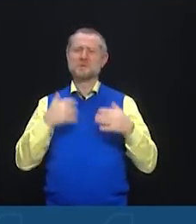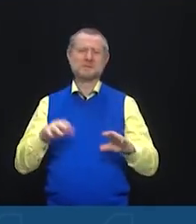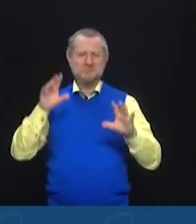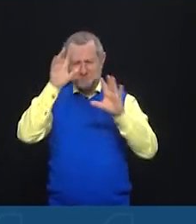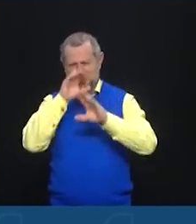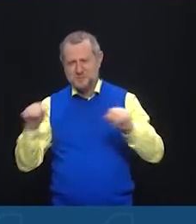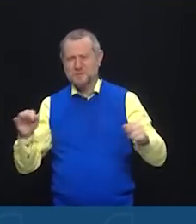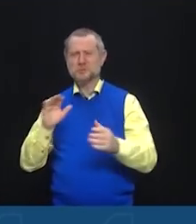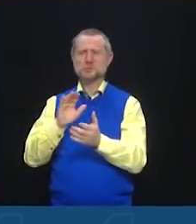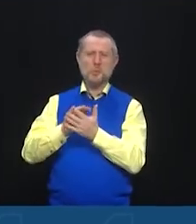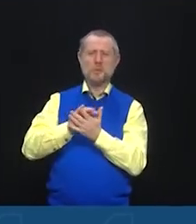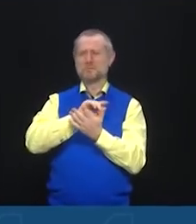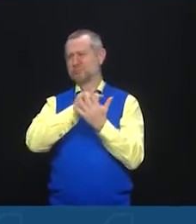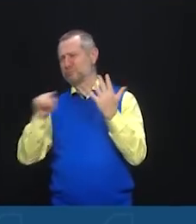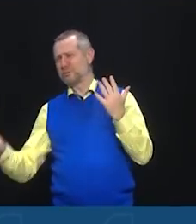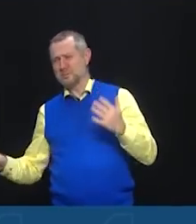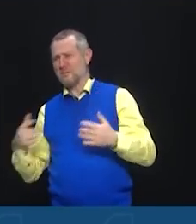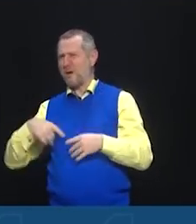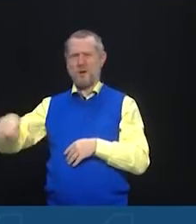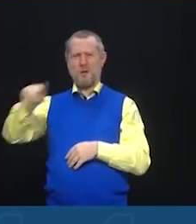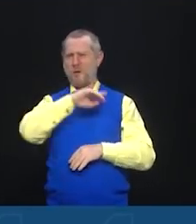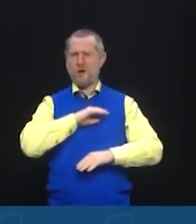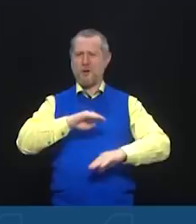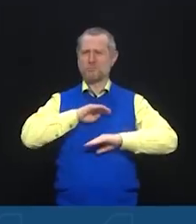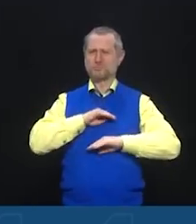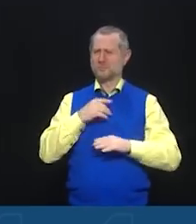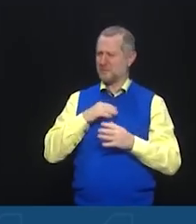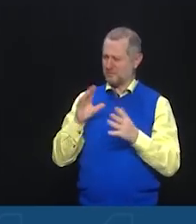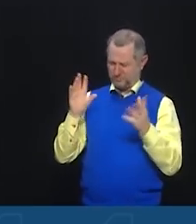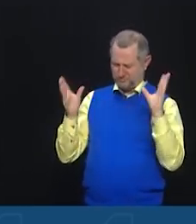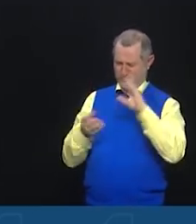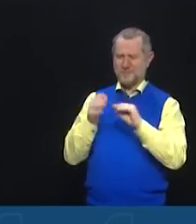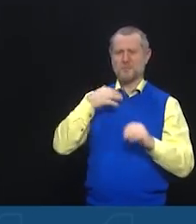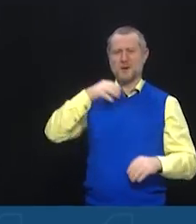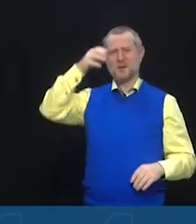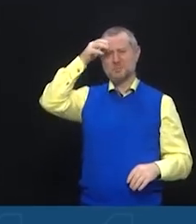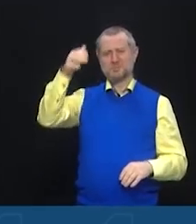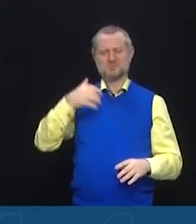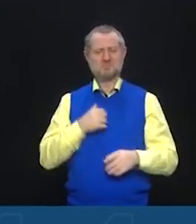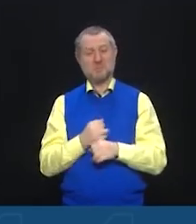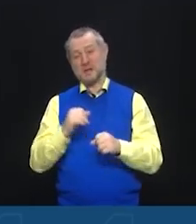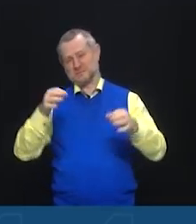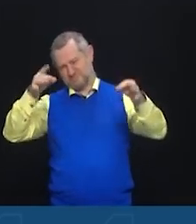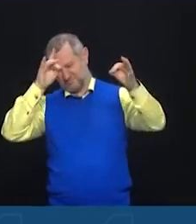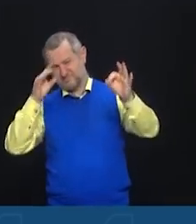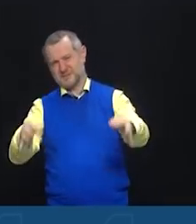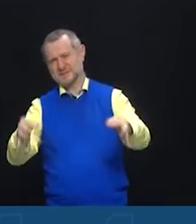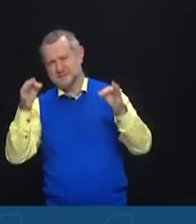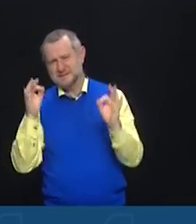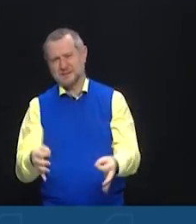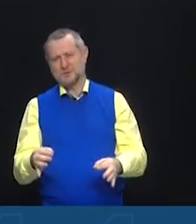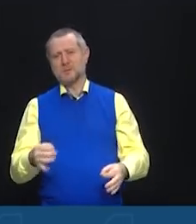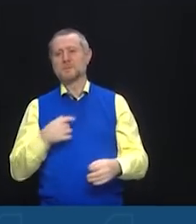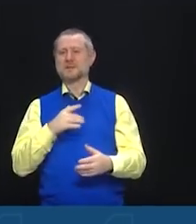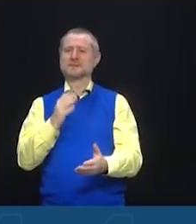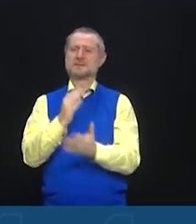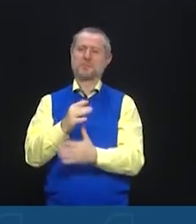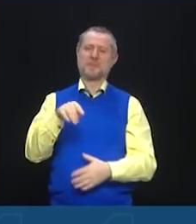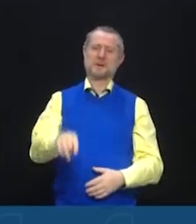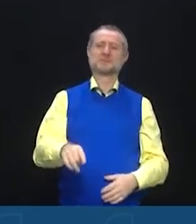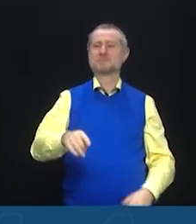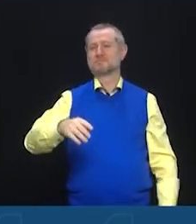very satisfied with the idea, the decision that we would have them stop on this Wednesday. And in terms